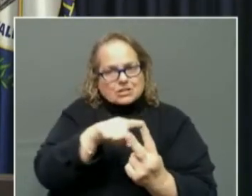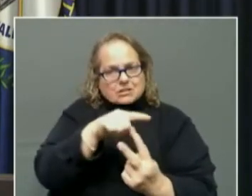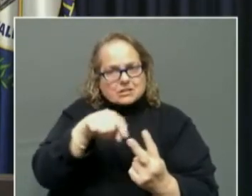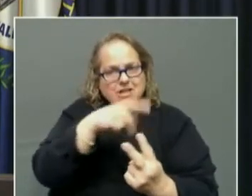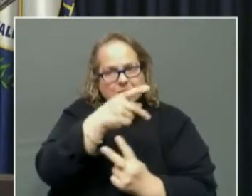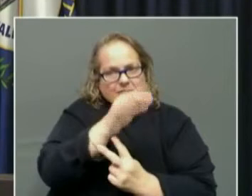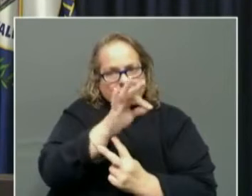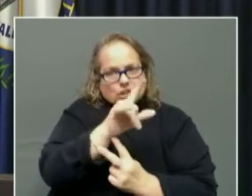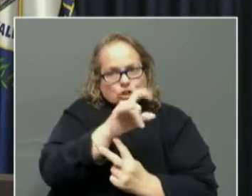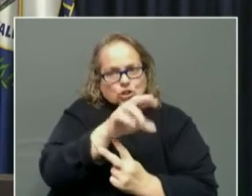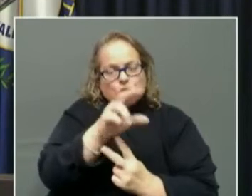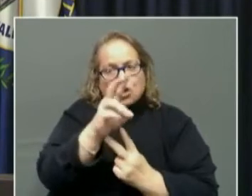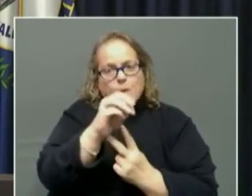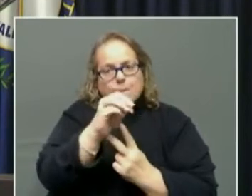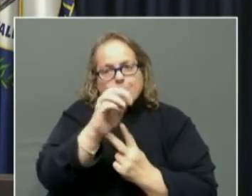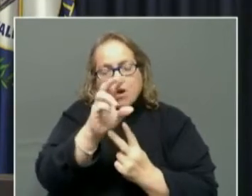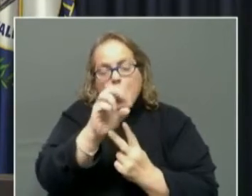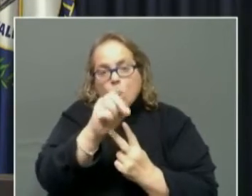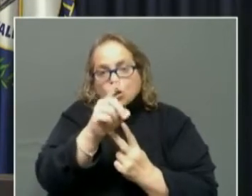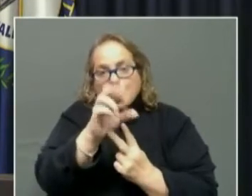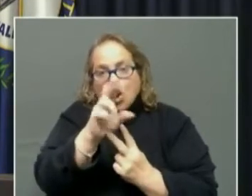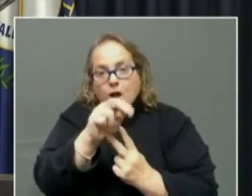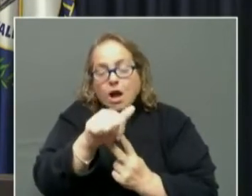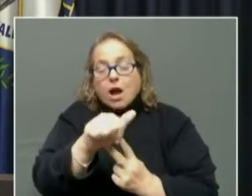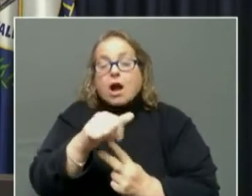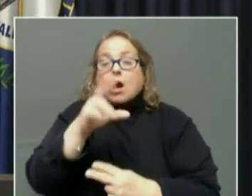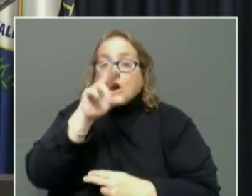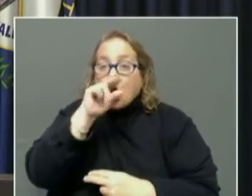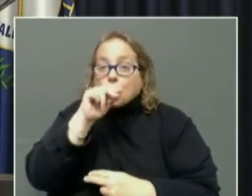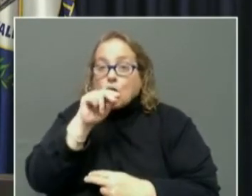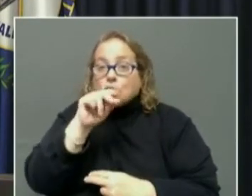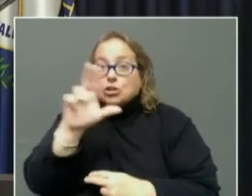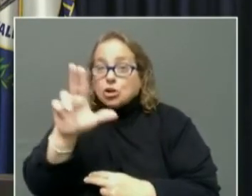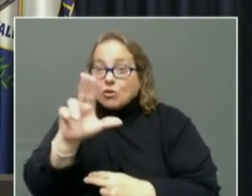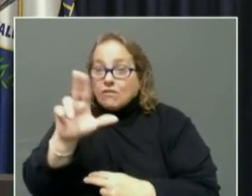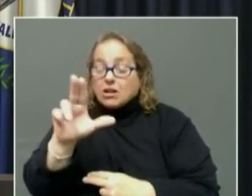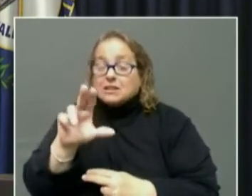Stadium, 4,000 plus. The Kentucky Horse Park, 1,000 plus.